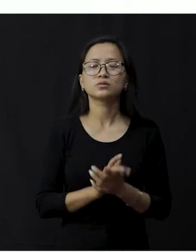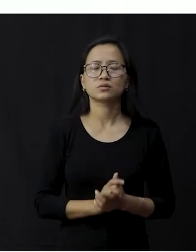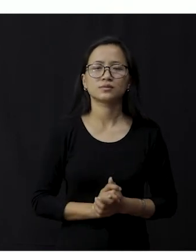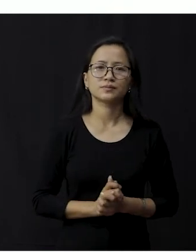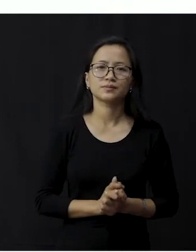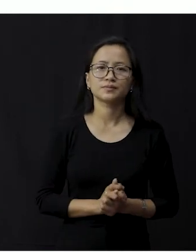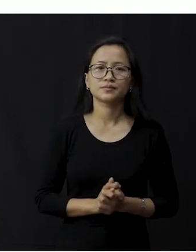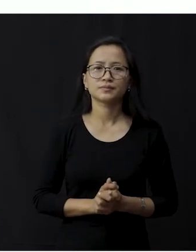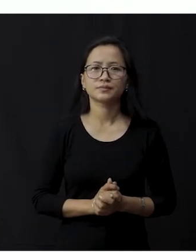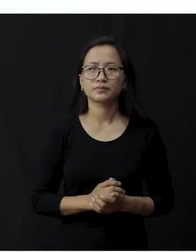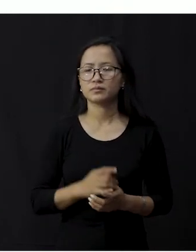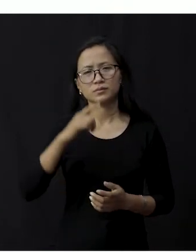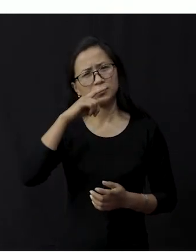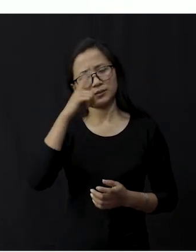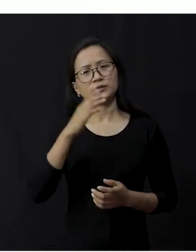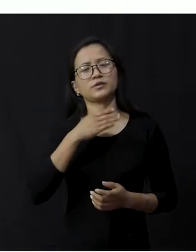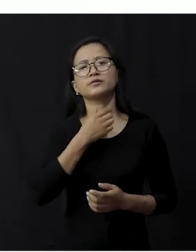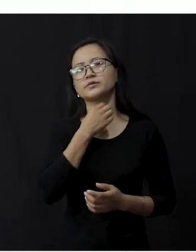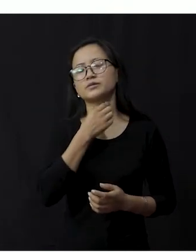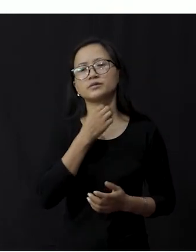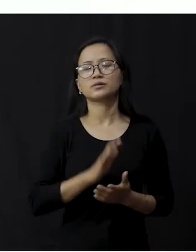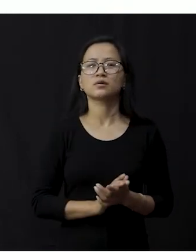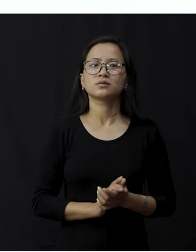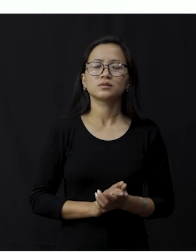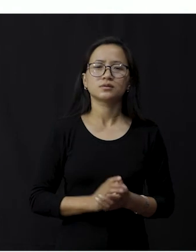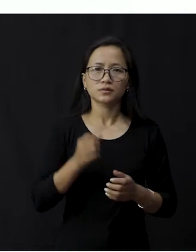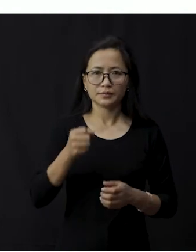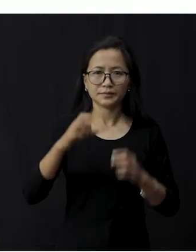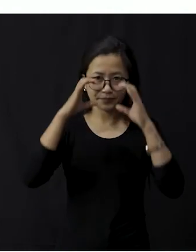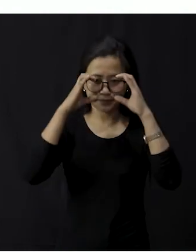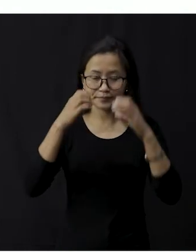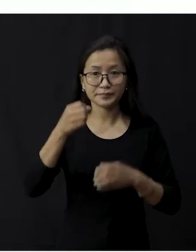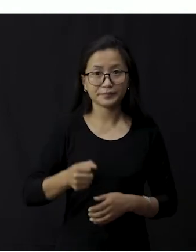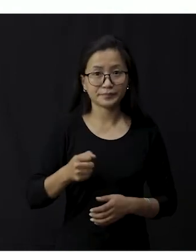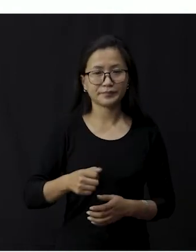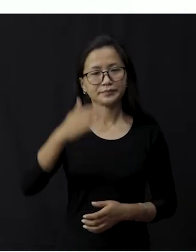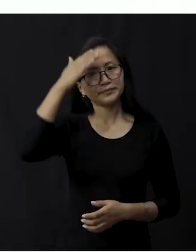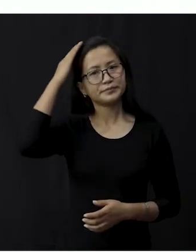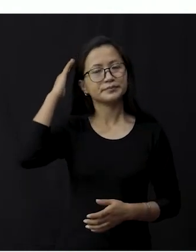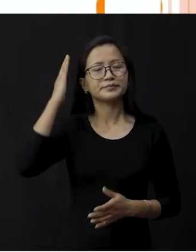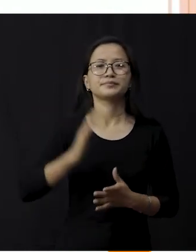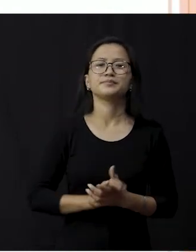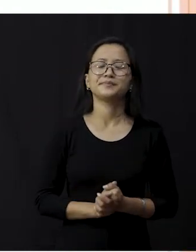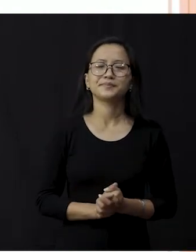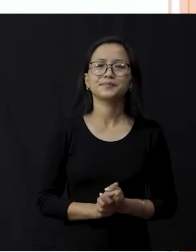of our nation? Smartly tell them Mahatma Gandhi. All right? Very good.